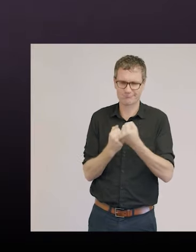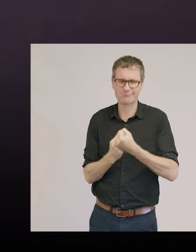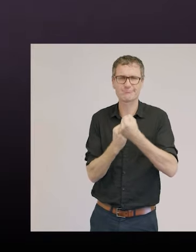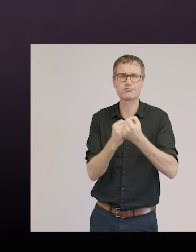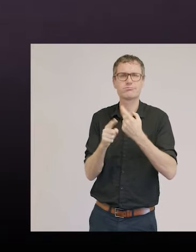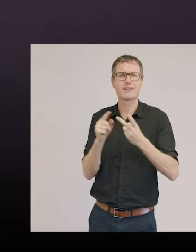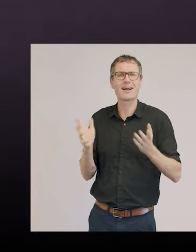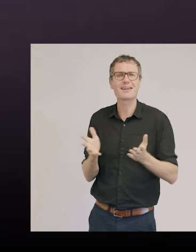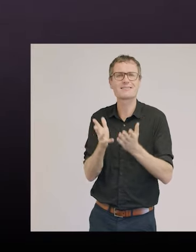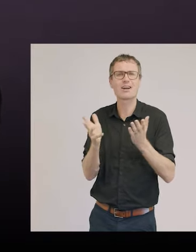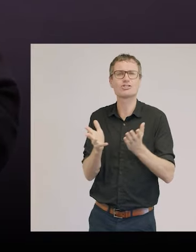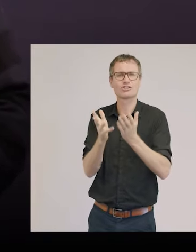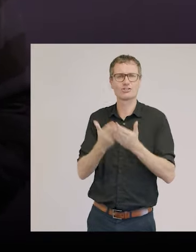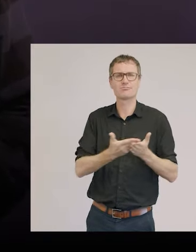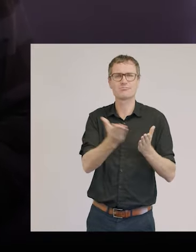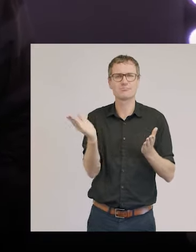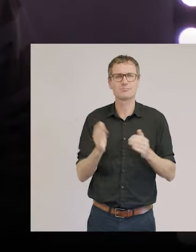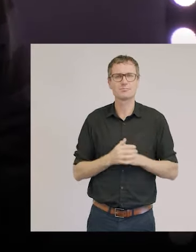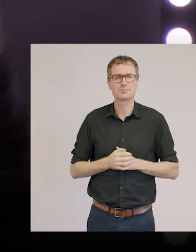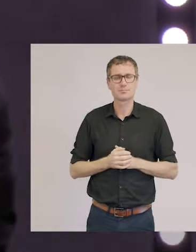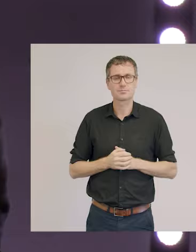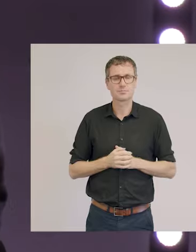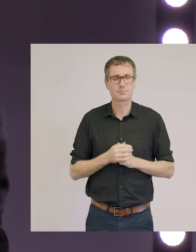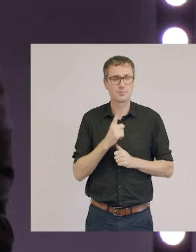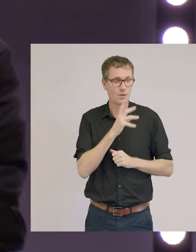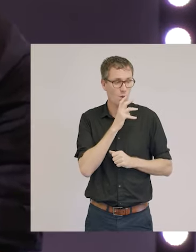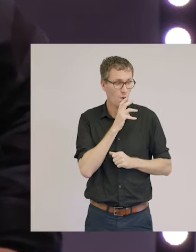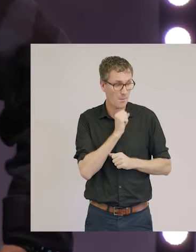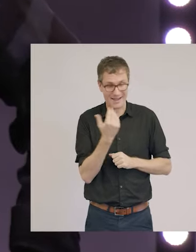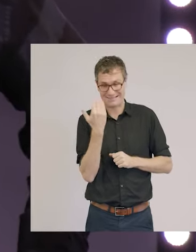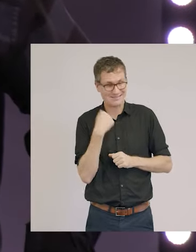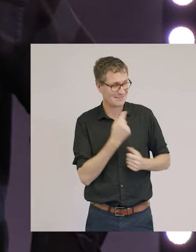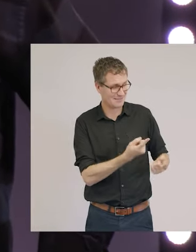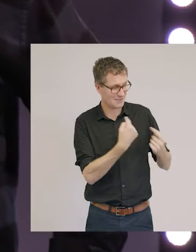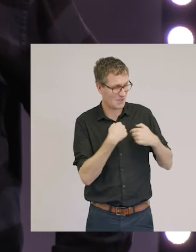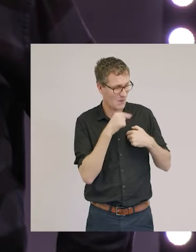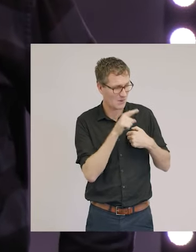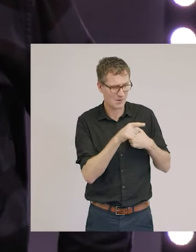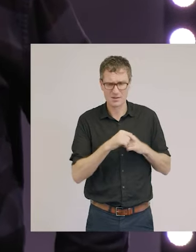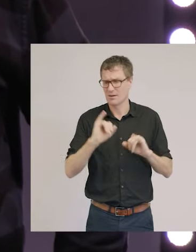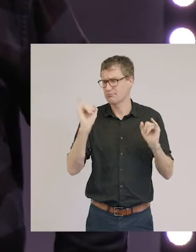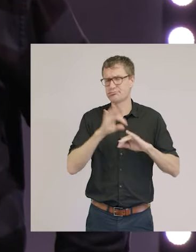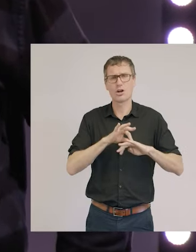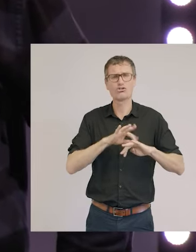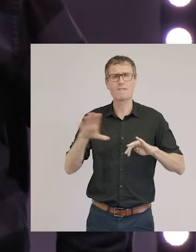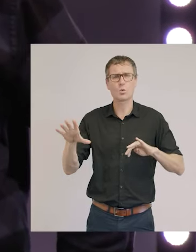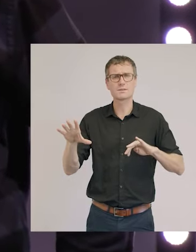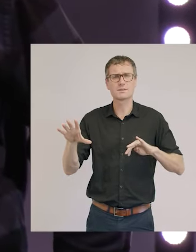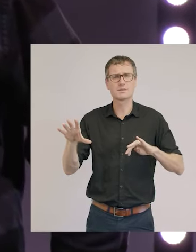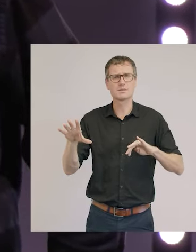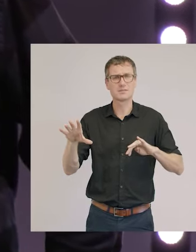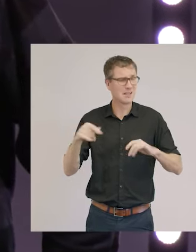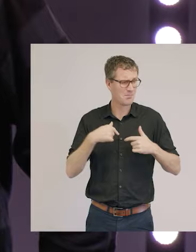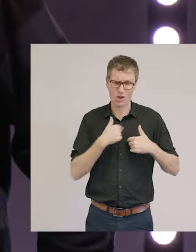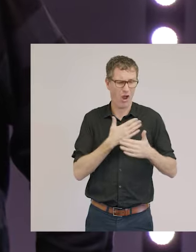strengthens others, encourages them and comforts them. I met just a guy last week and he was just telling me about a very painful divorce he'd been